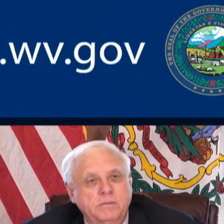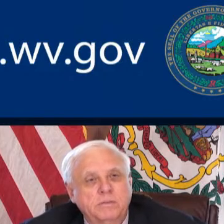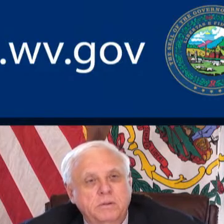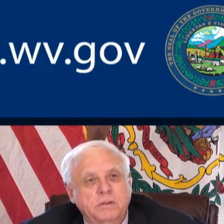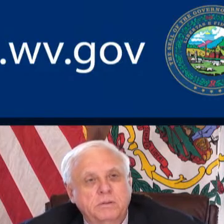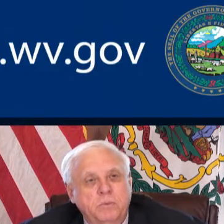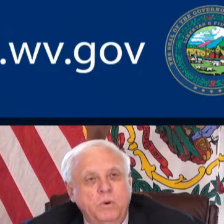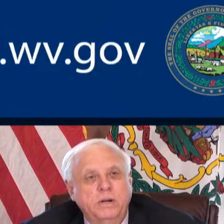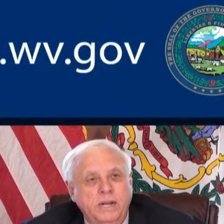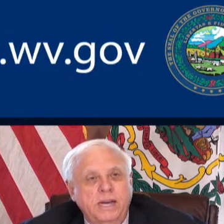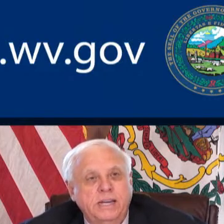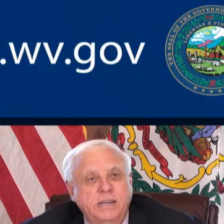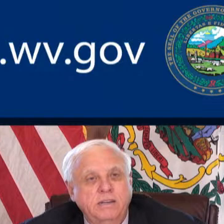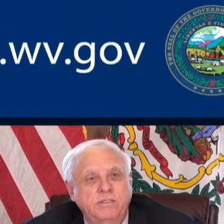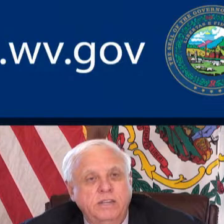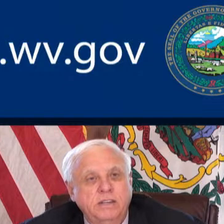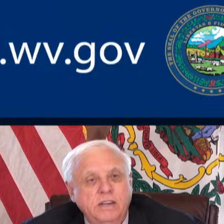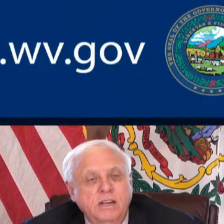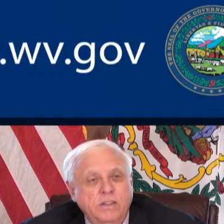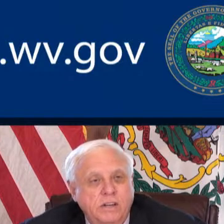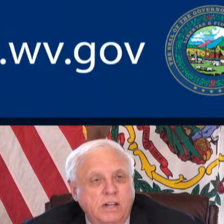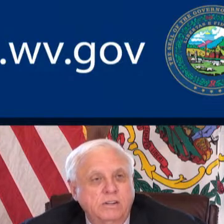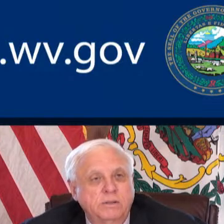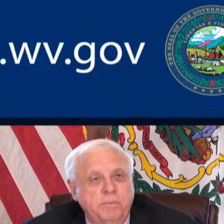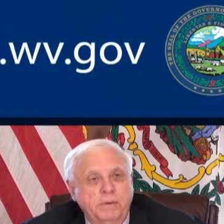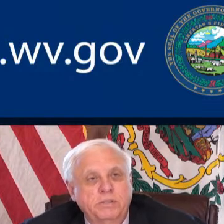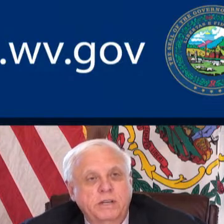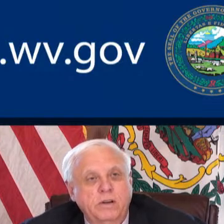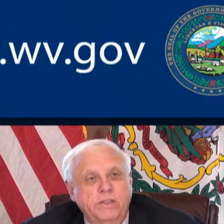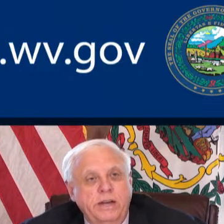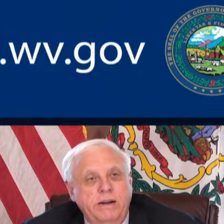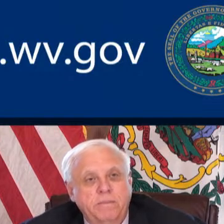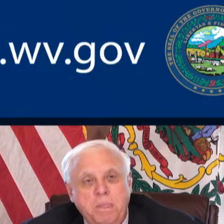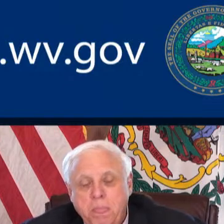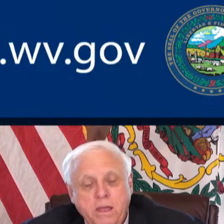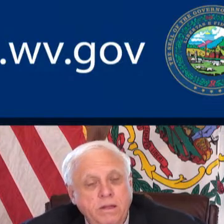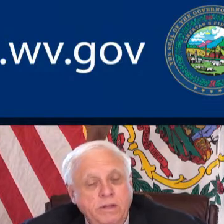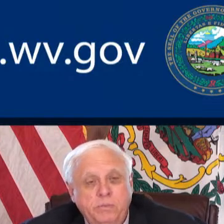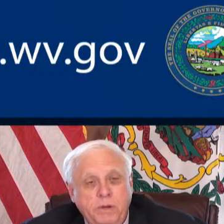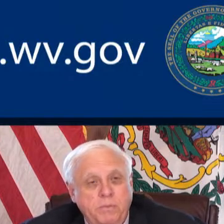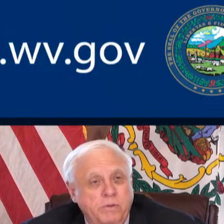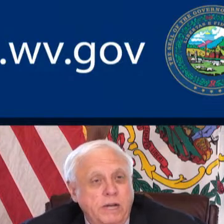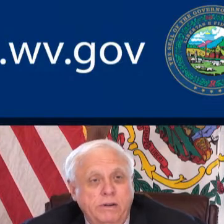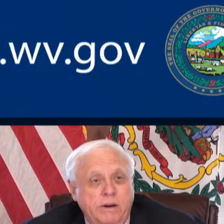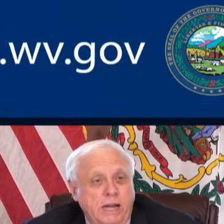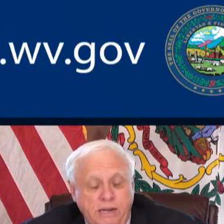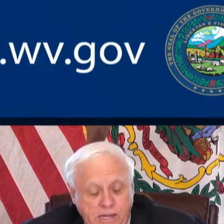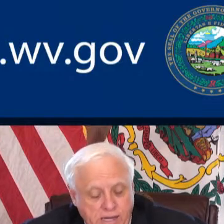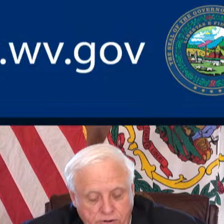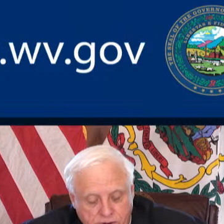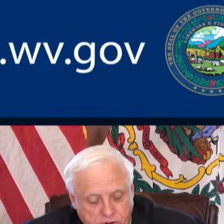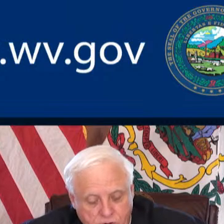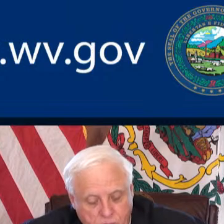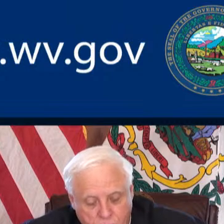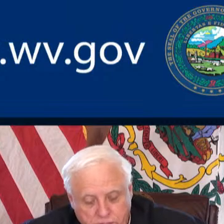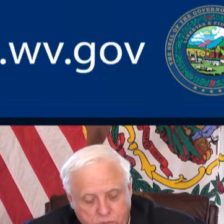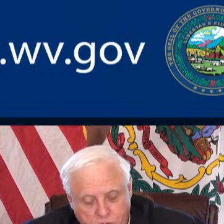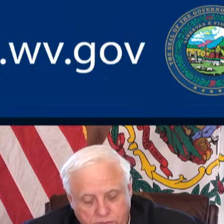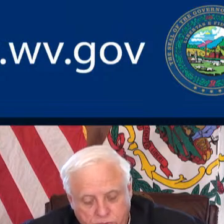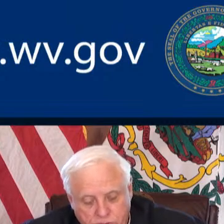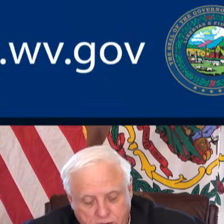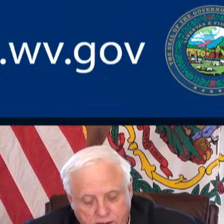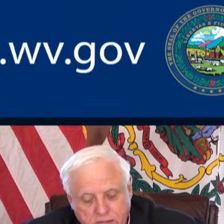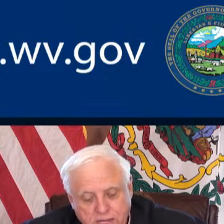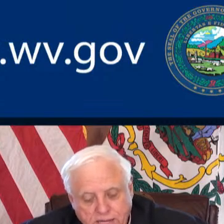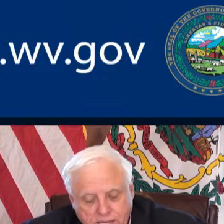an important day. And you see the colors of PepsiCo there, and these people have got their act together, and they're doing a really